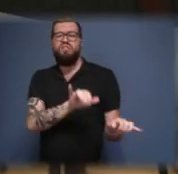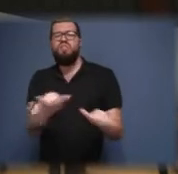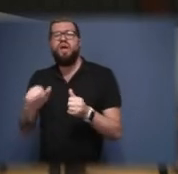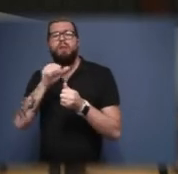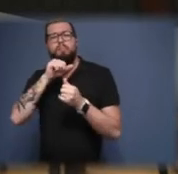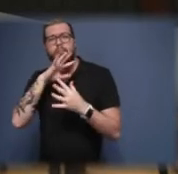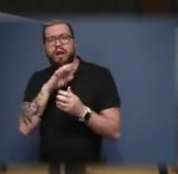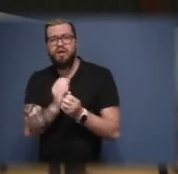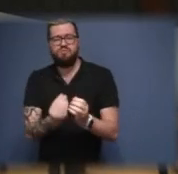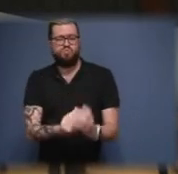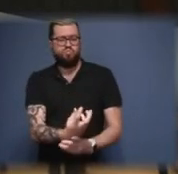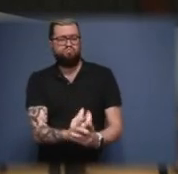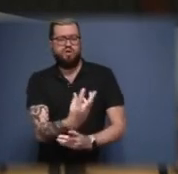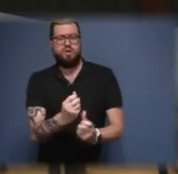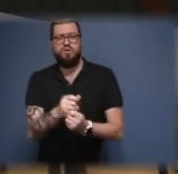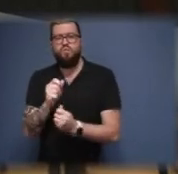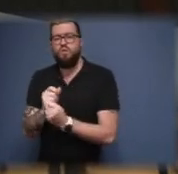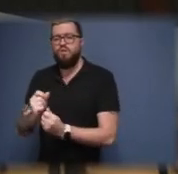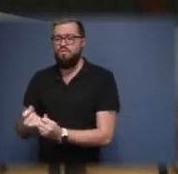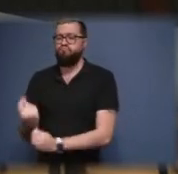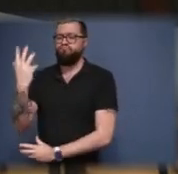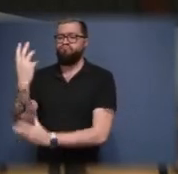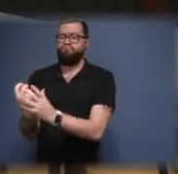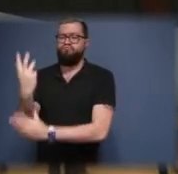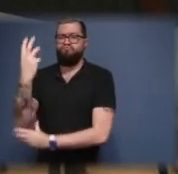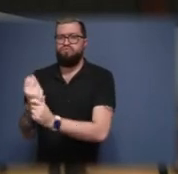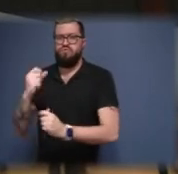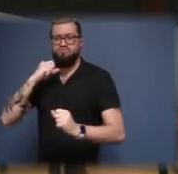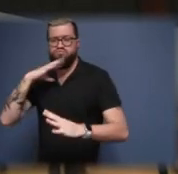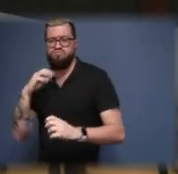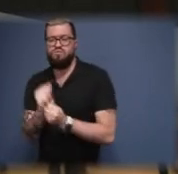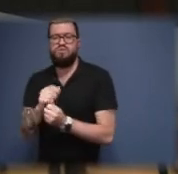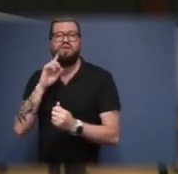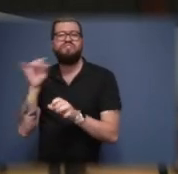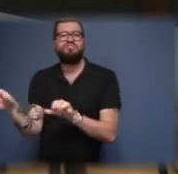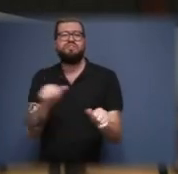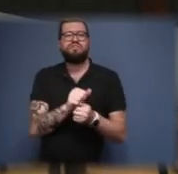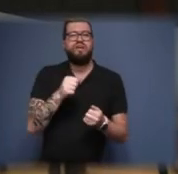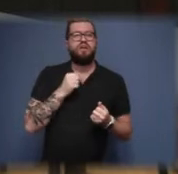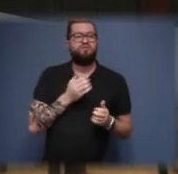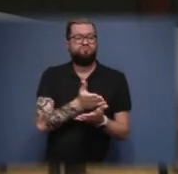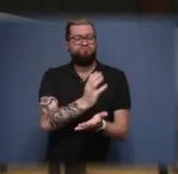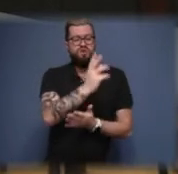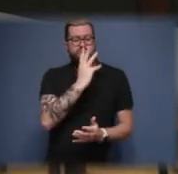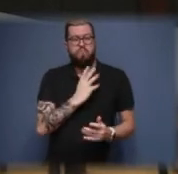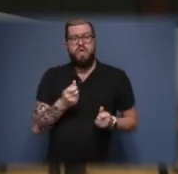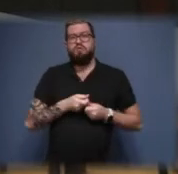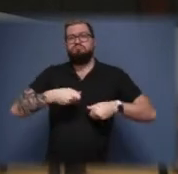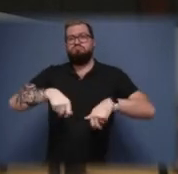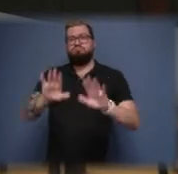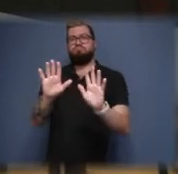polluted fountain is a righteous man who gives way before the wicked." As